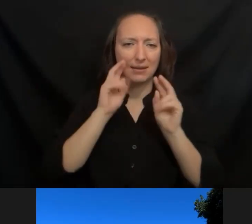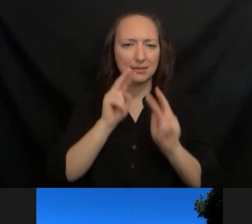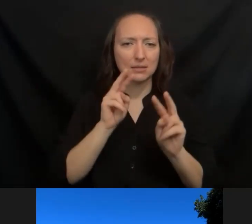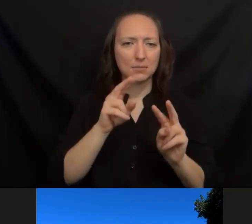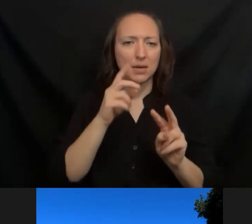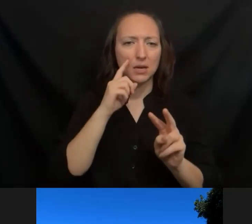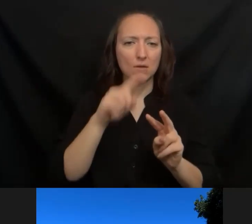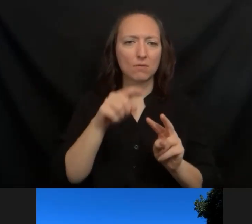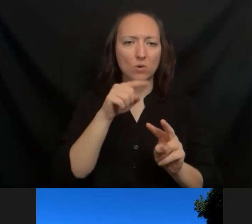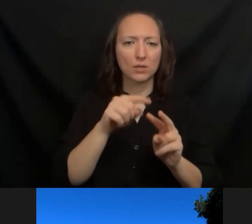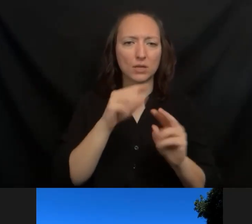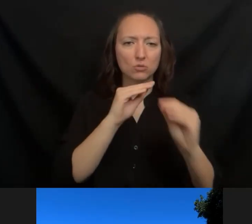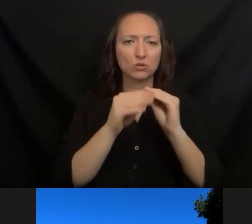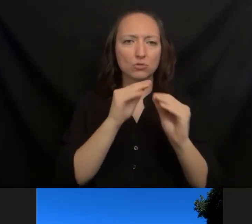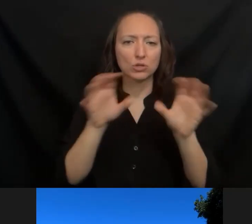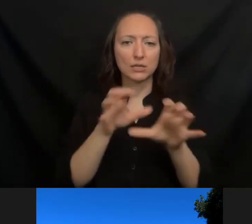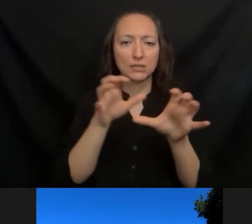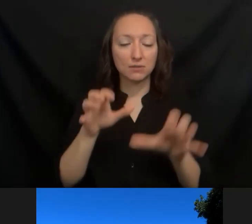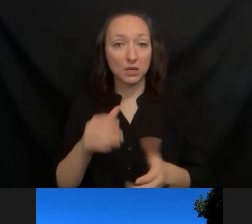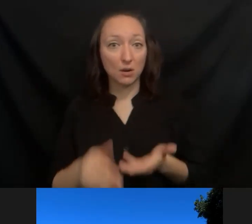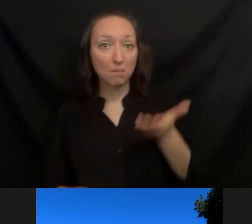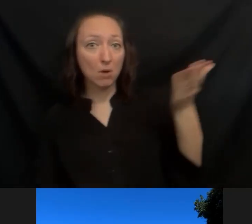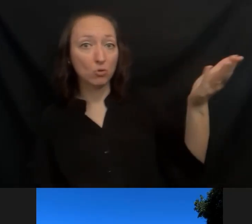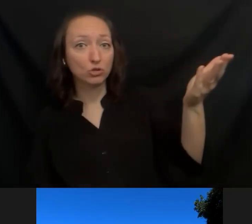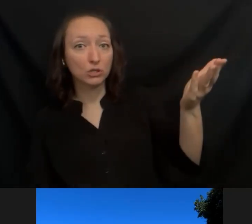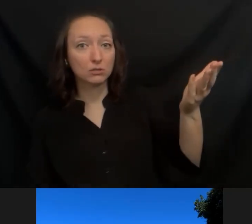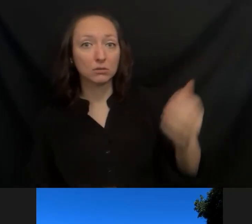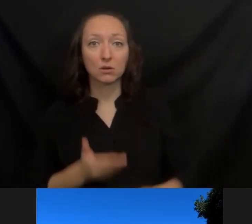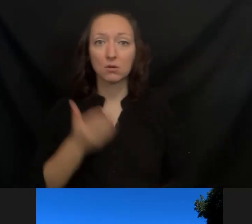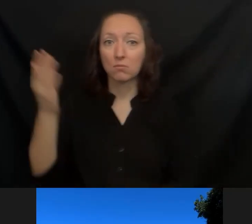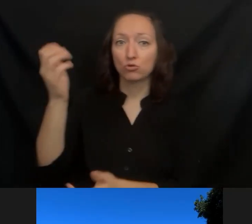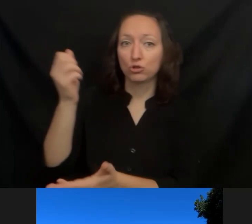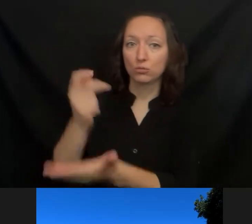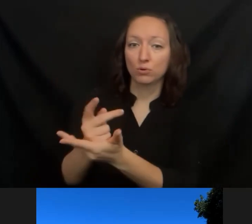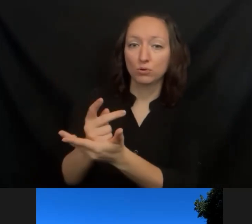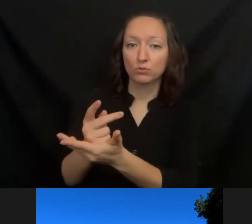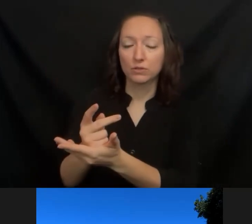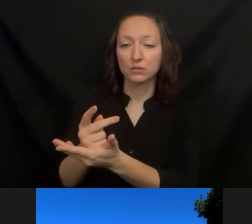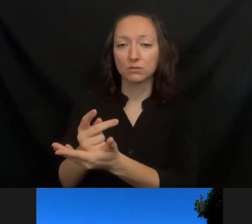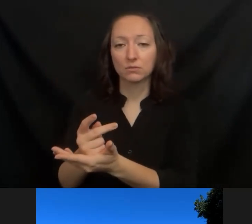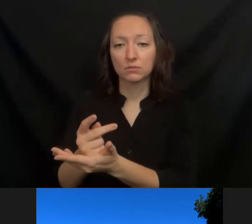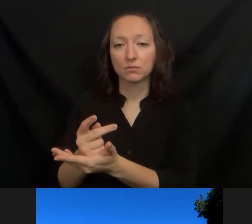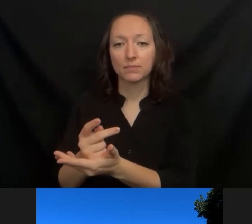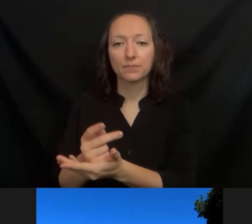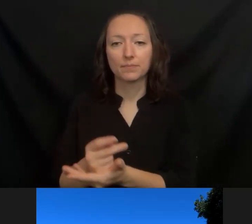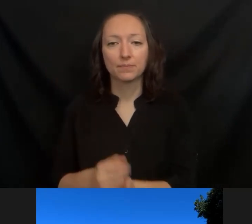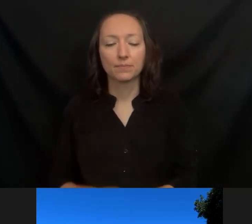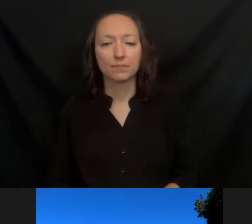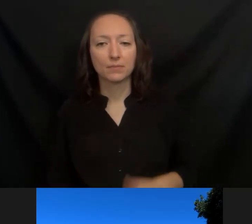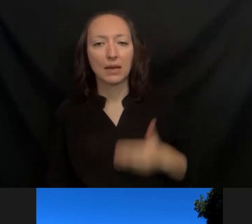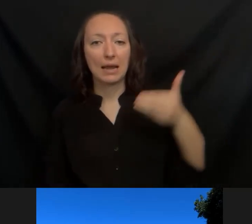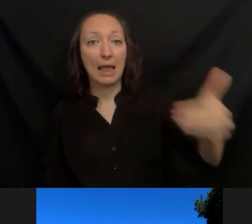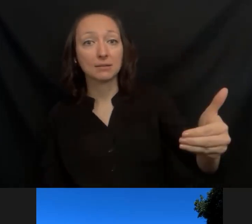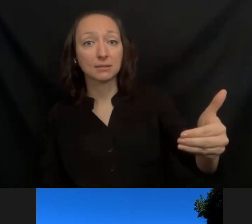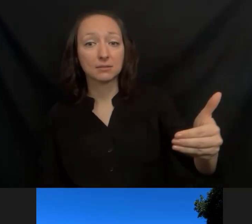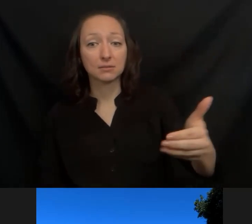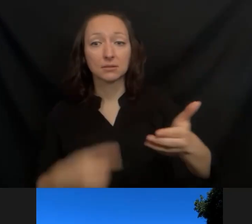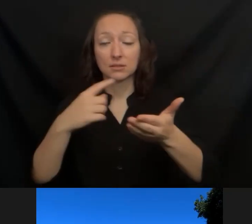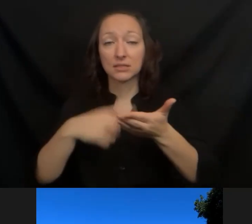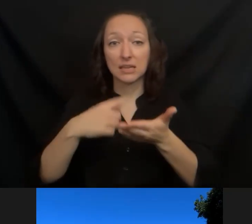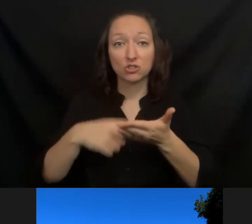Do we have a motion? Motion to approve. Thanks. Any discussion?